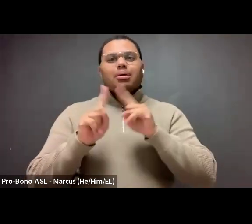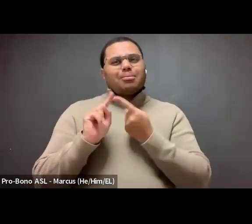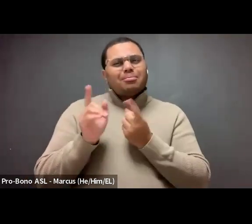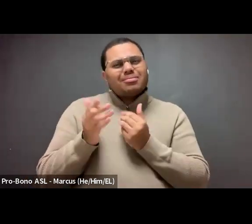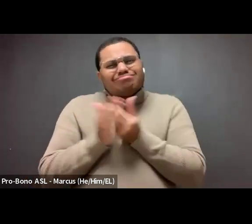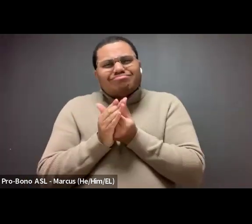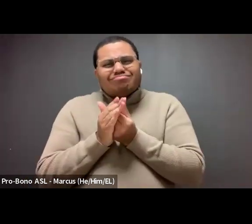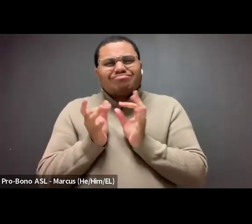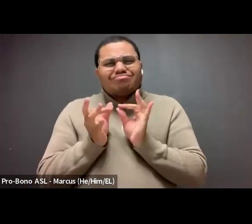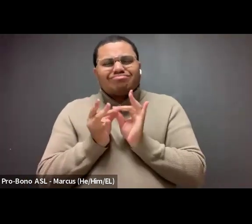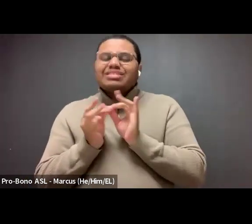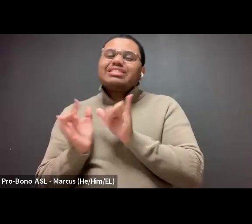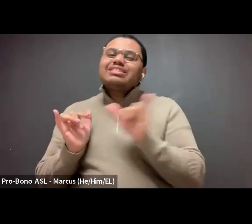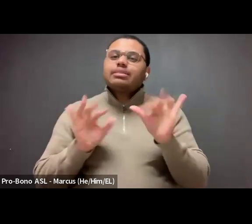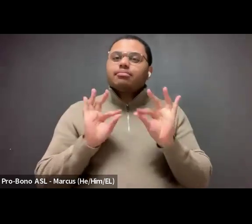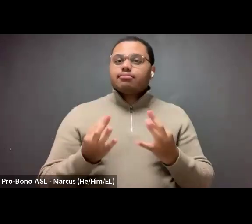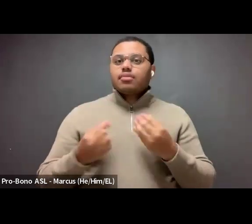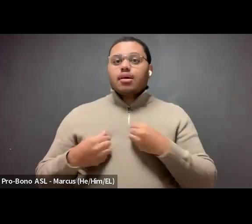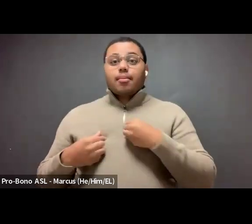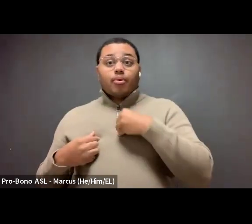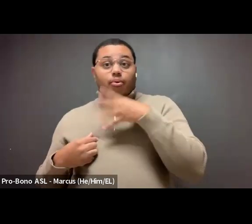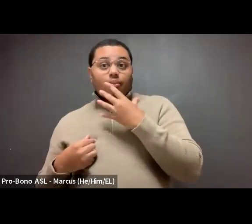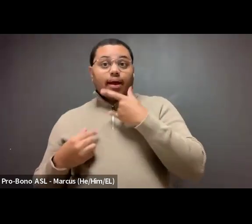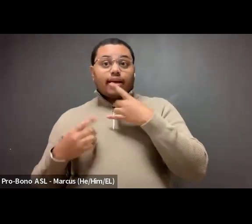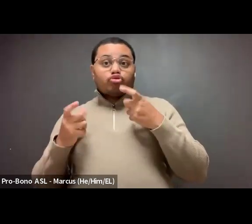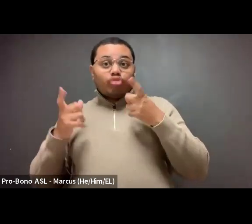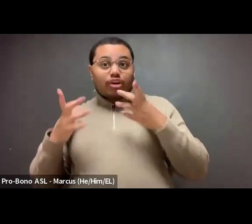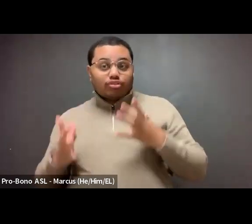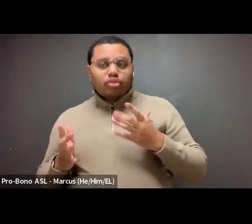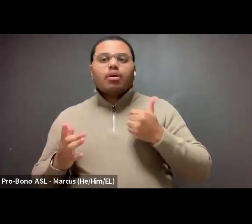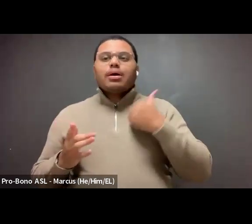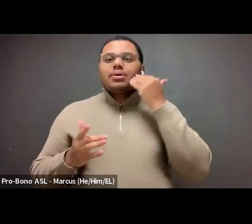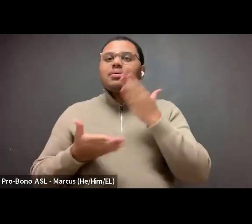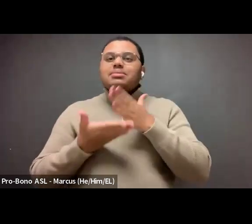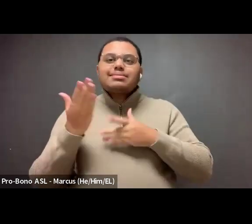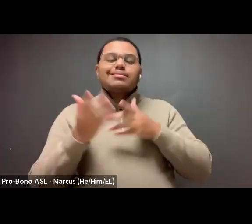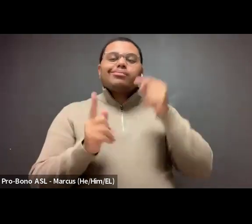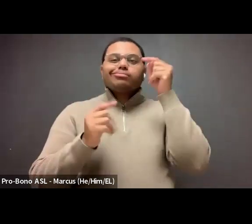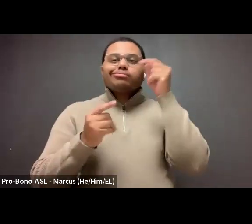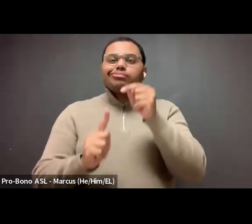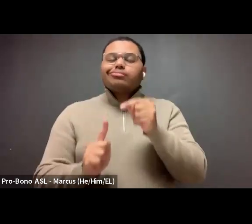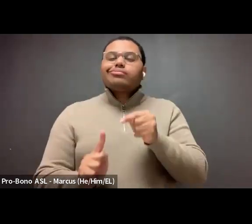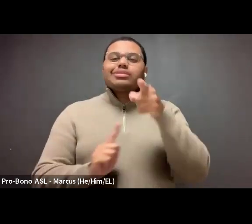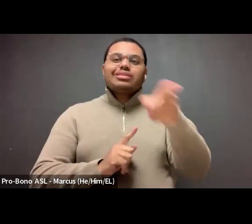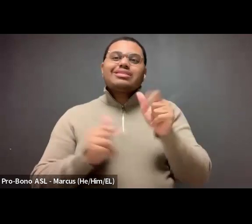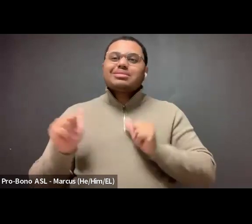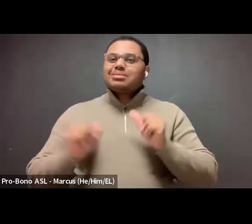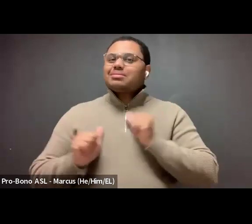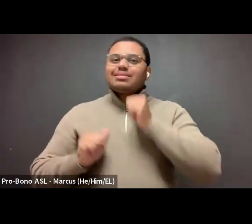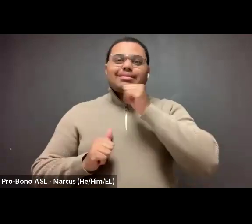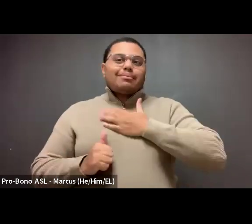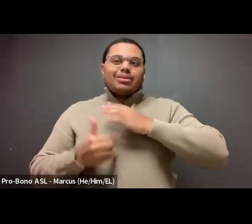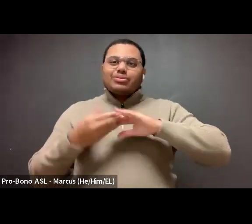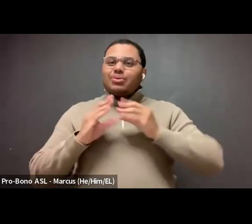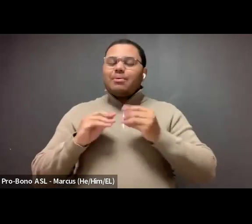can. I'm a white presenting director and know there are some aspects of this play that aren't my story or within my range of lived